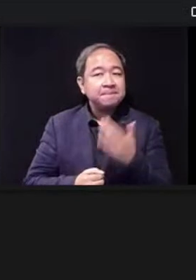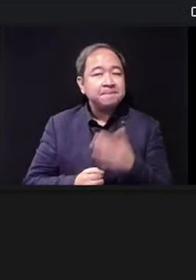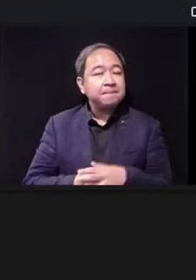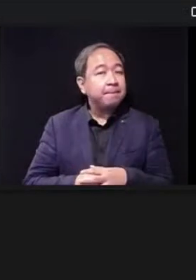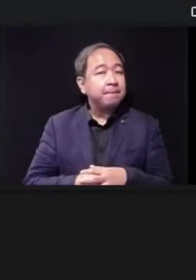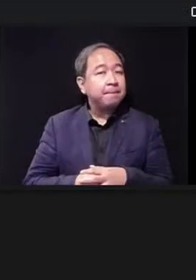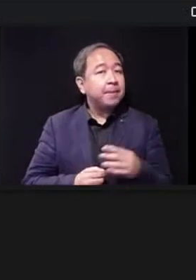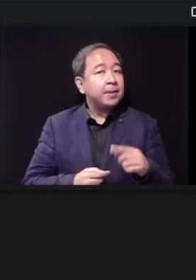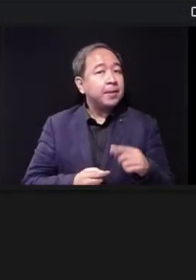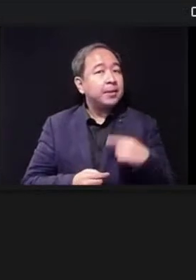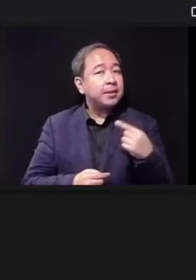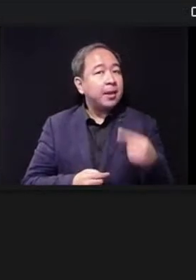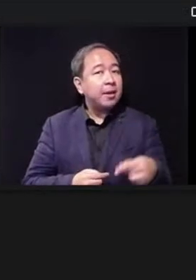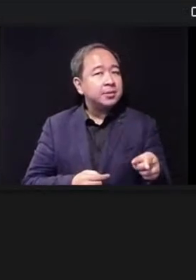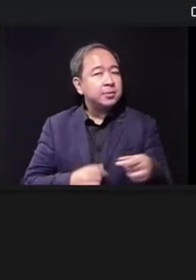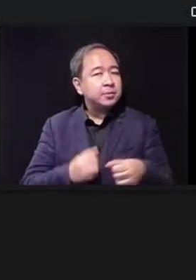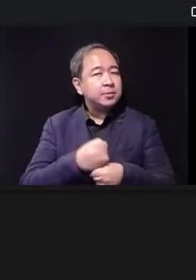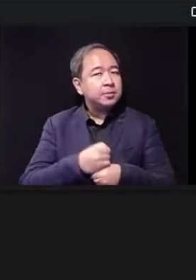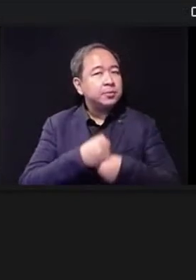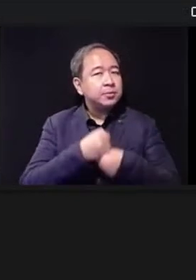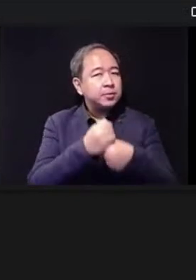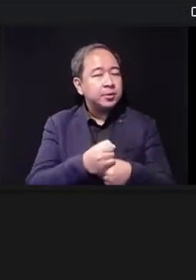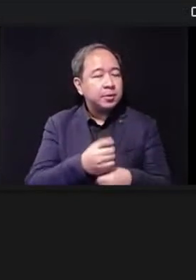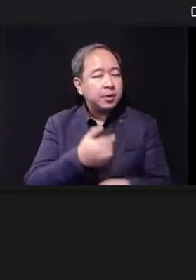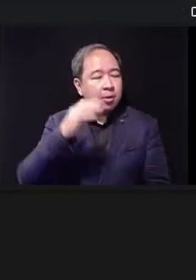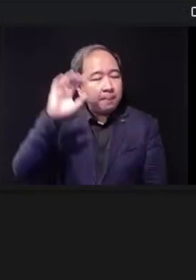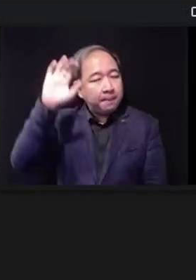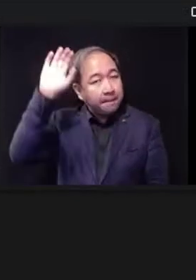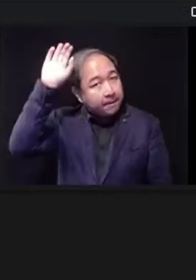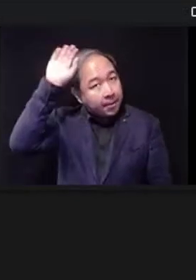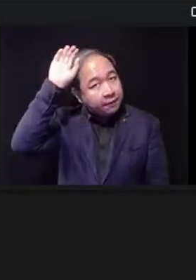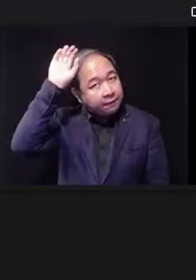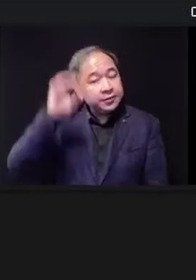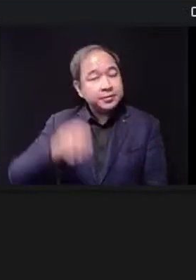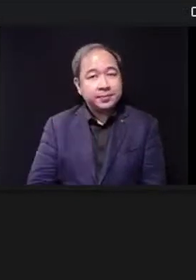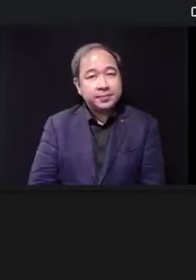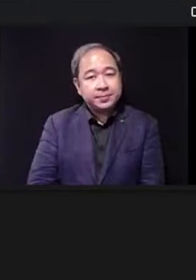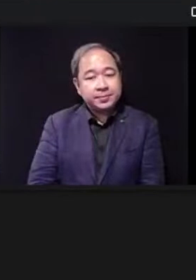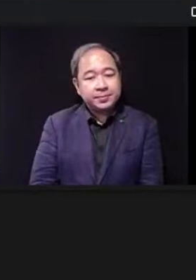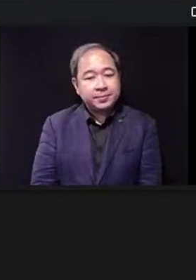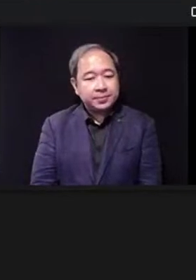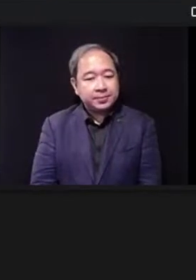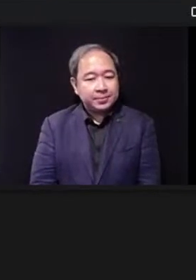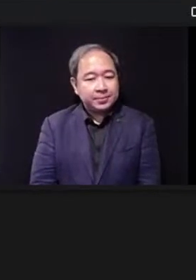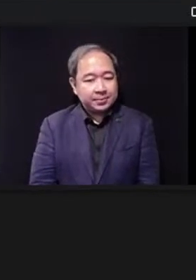call on the distinguished delegate from the Maldives.